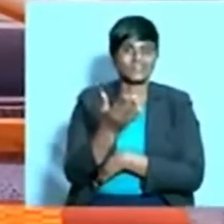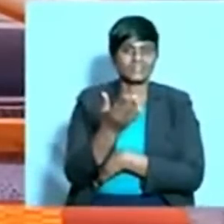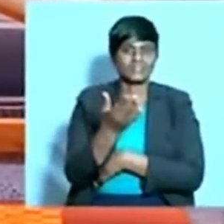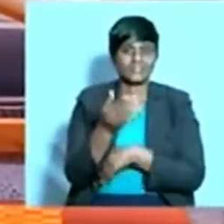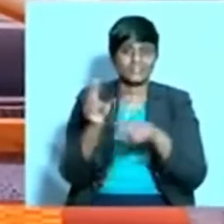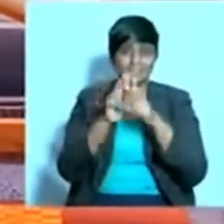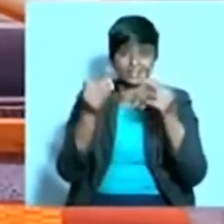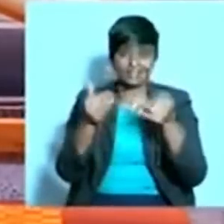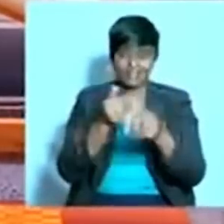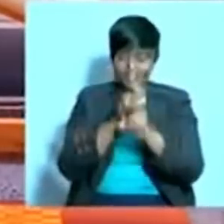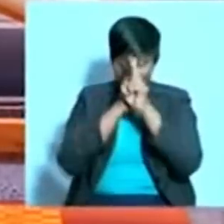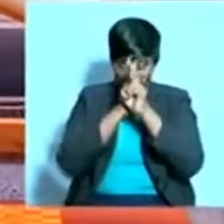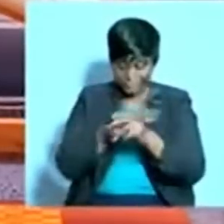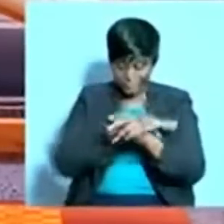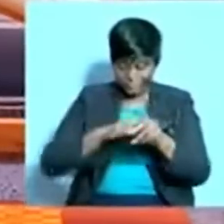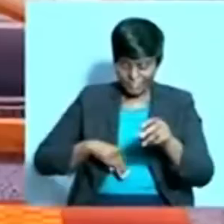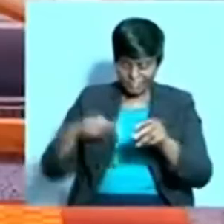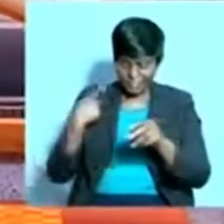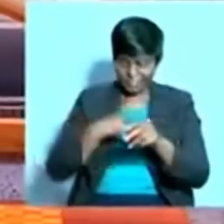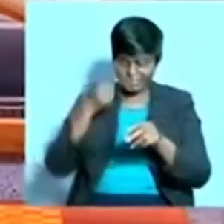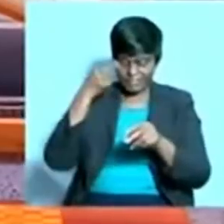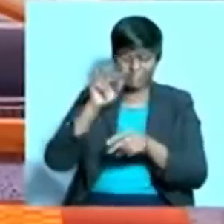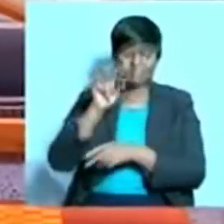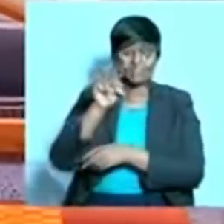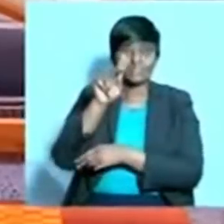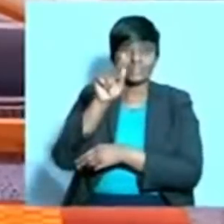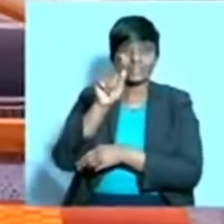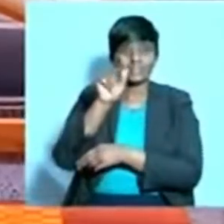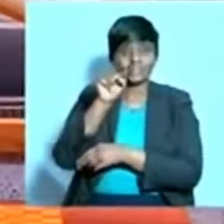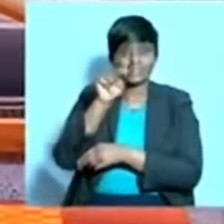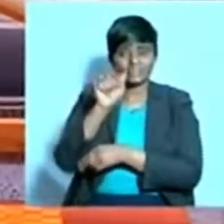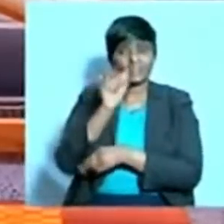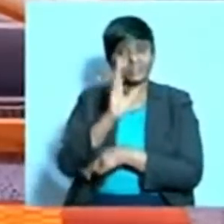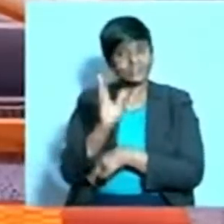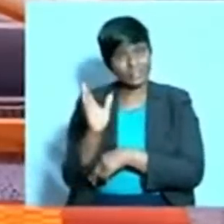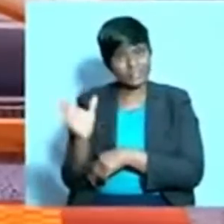So the Honorable Member Fonkana, you are actually out of order.